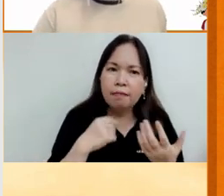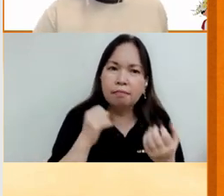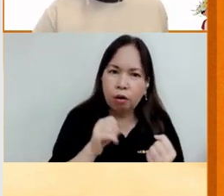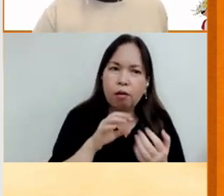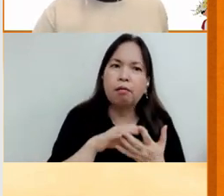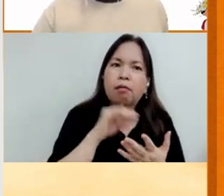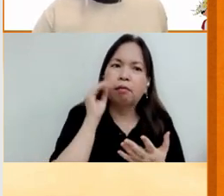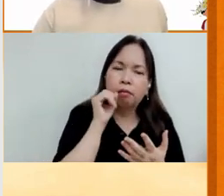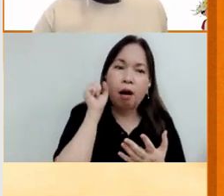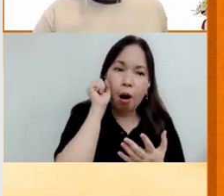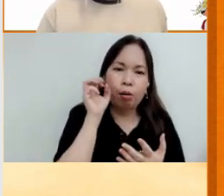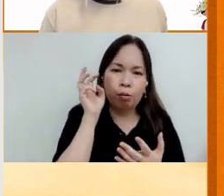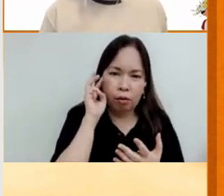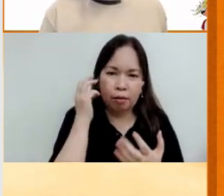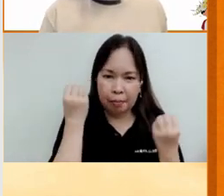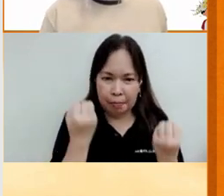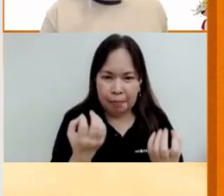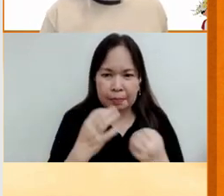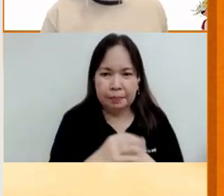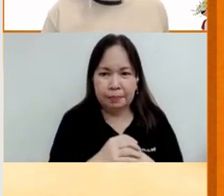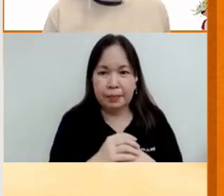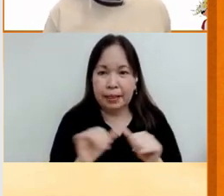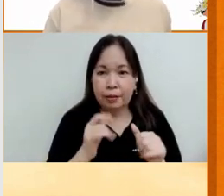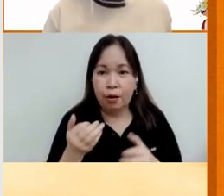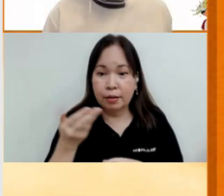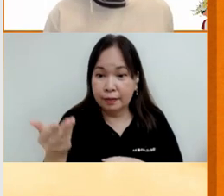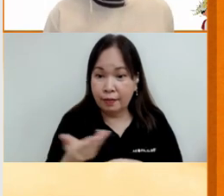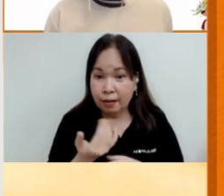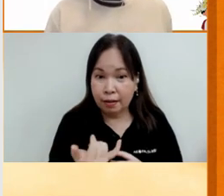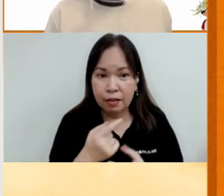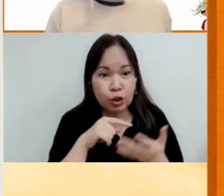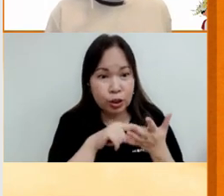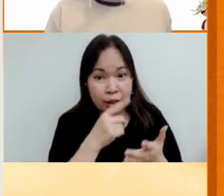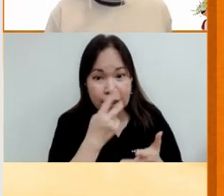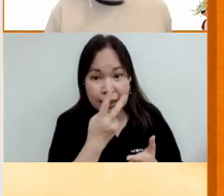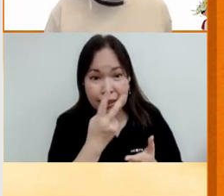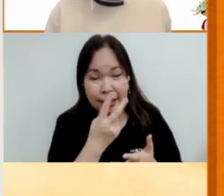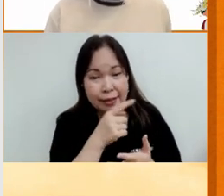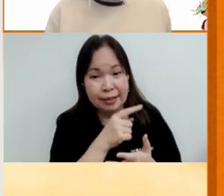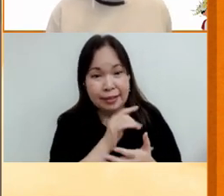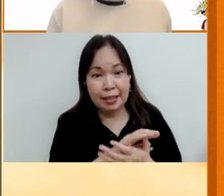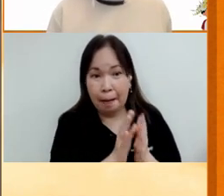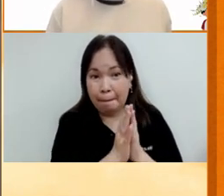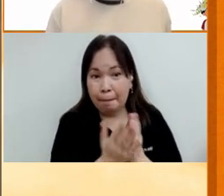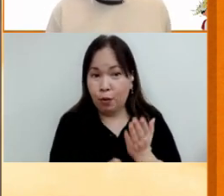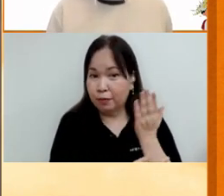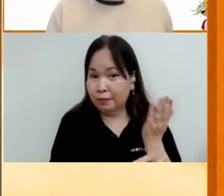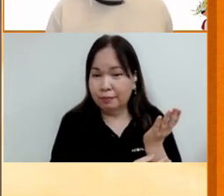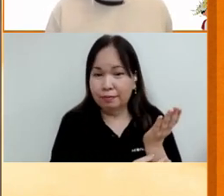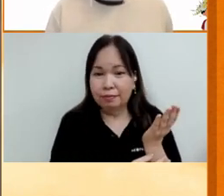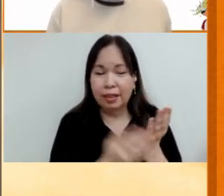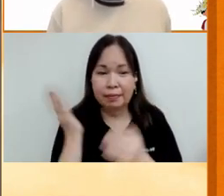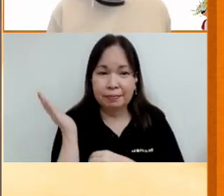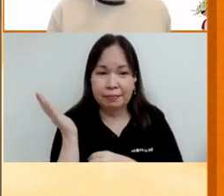So we also want to invite you to check out this book we call that's